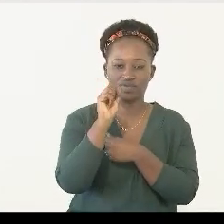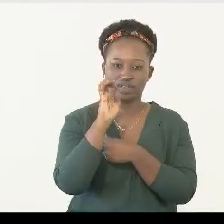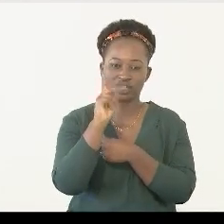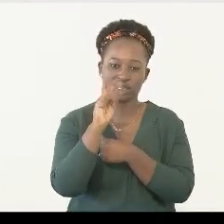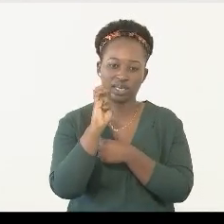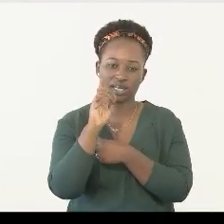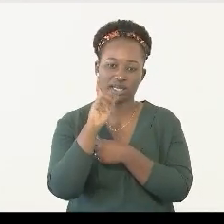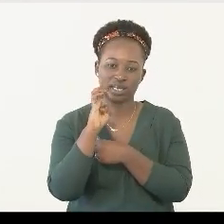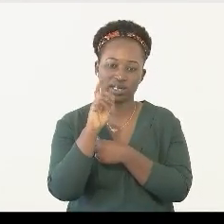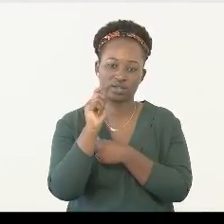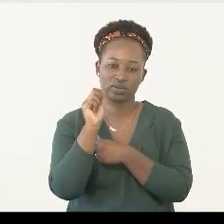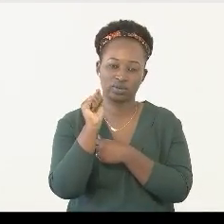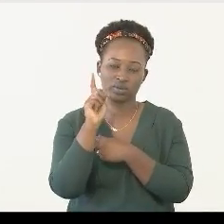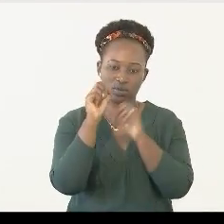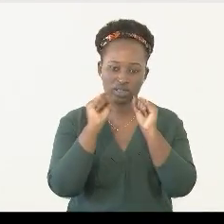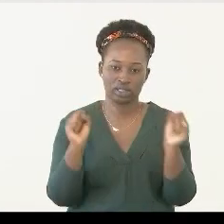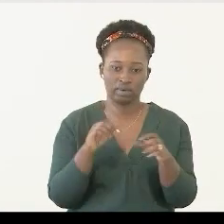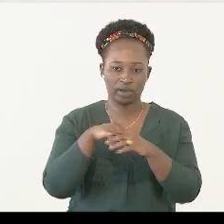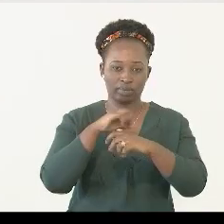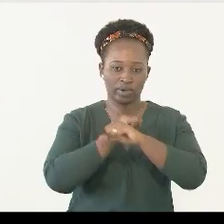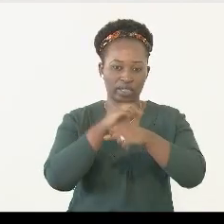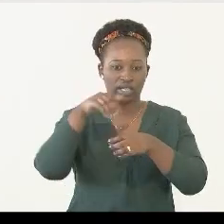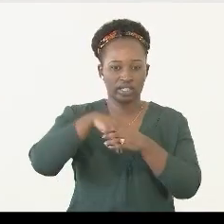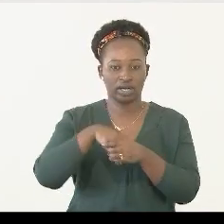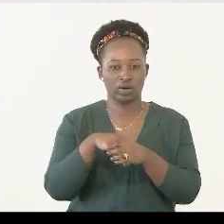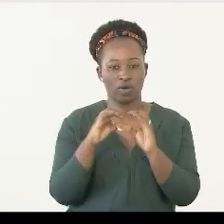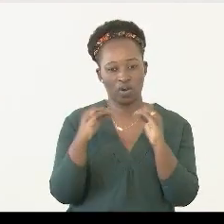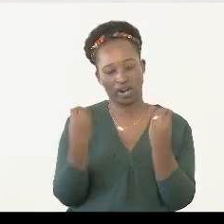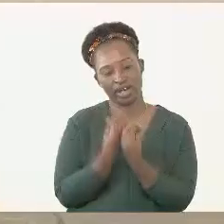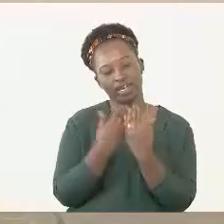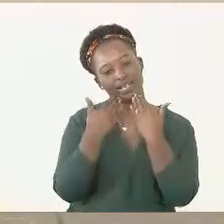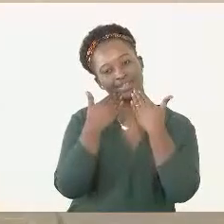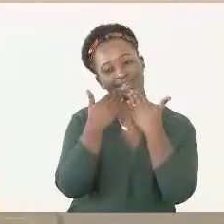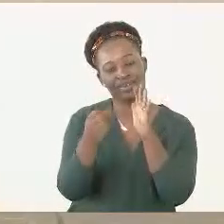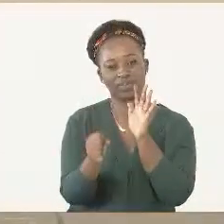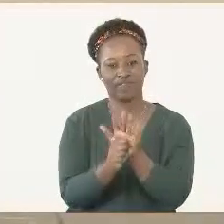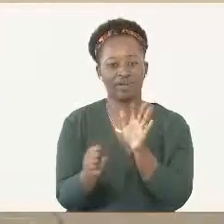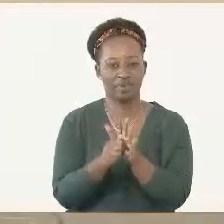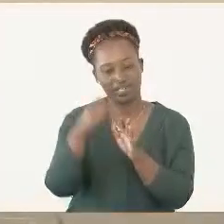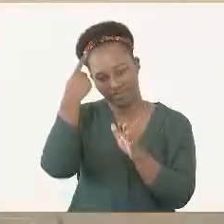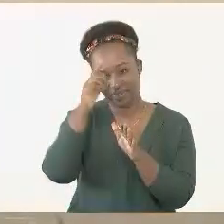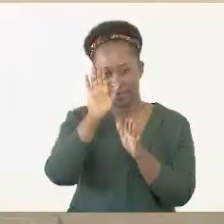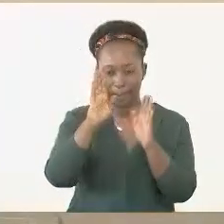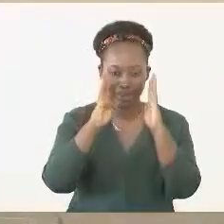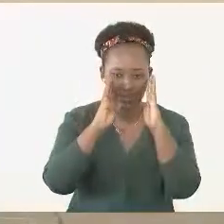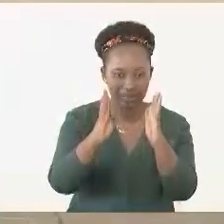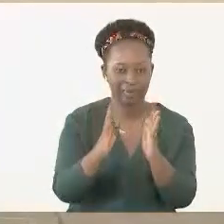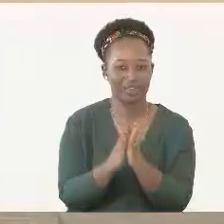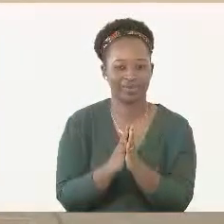in protecting internal delicate organs of the body. Thank you very much for your participation.